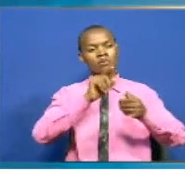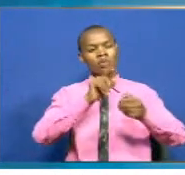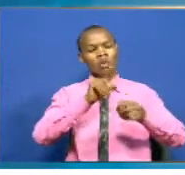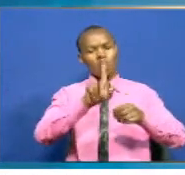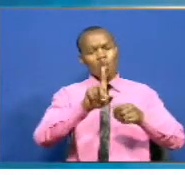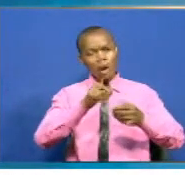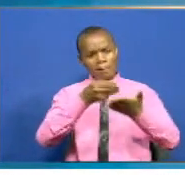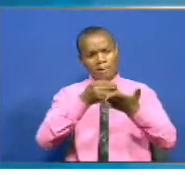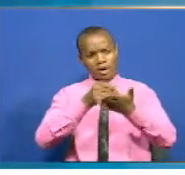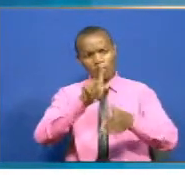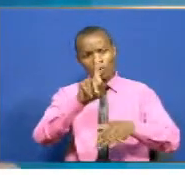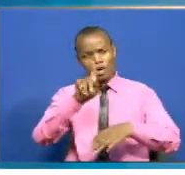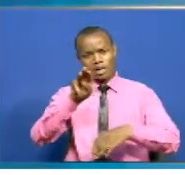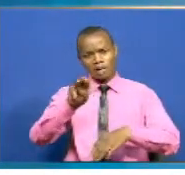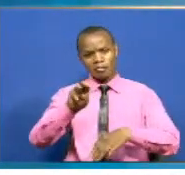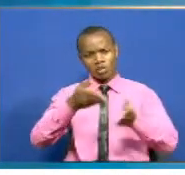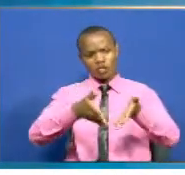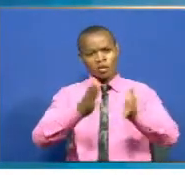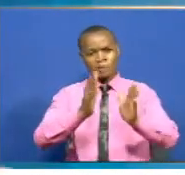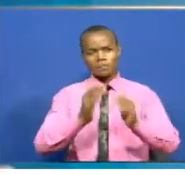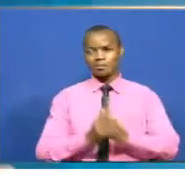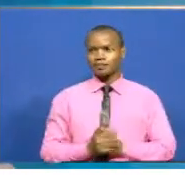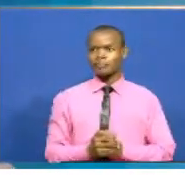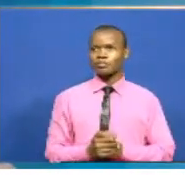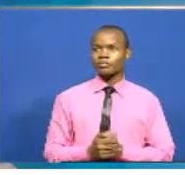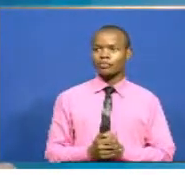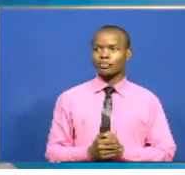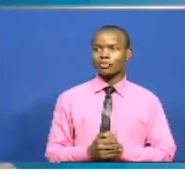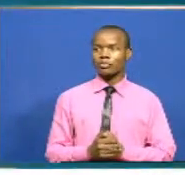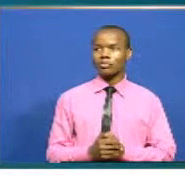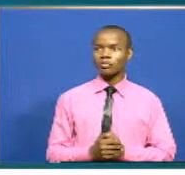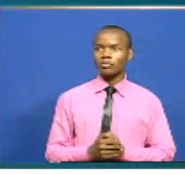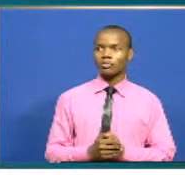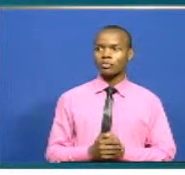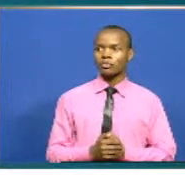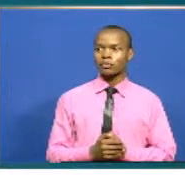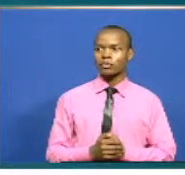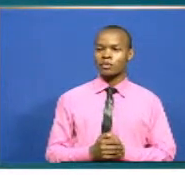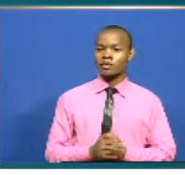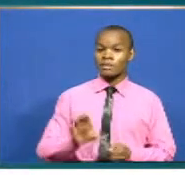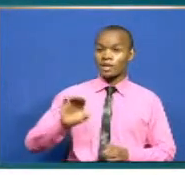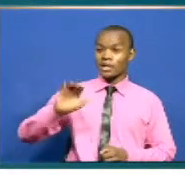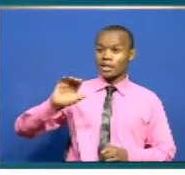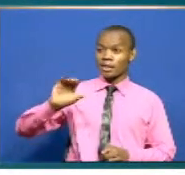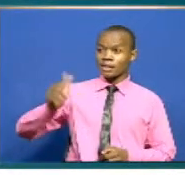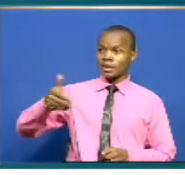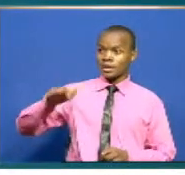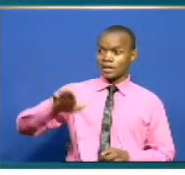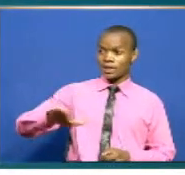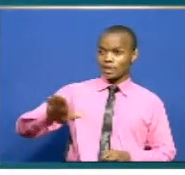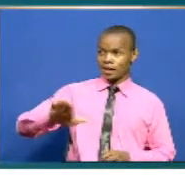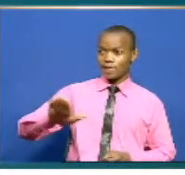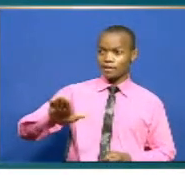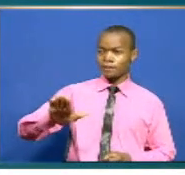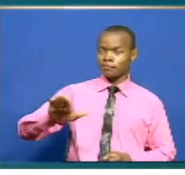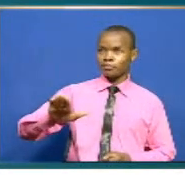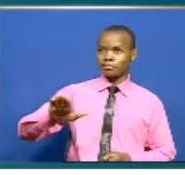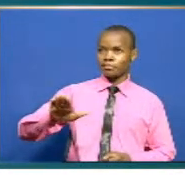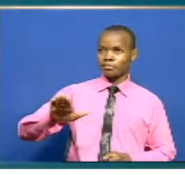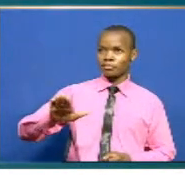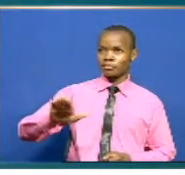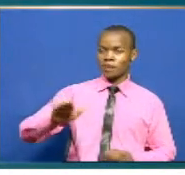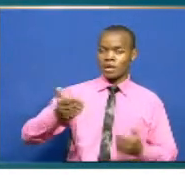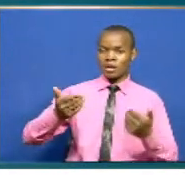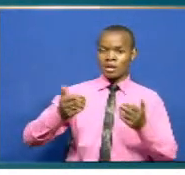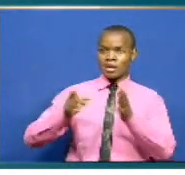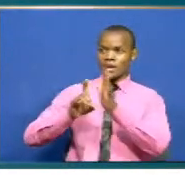one shilling, 1 kilometer route. You see, in the urban part of Kenya, you know, the developed part of